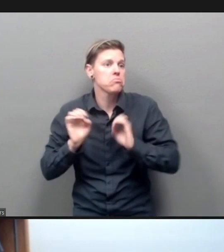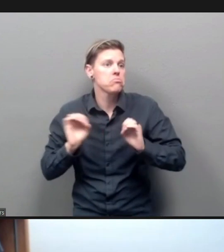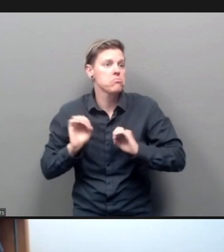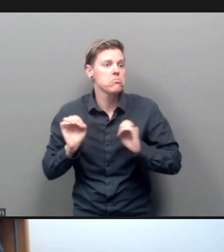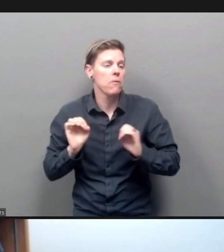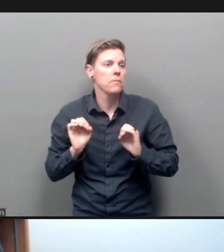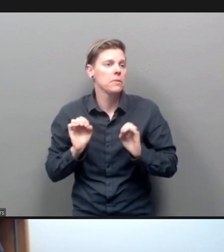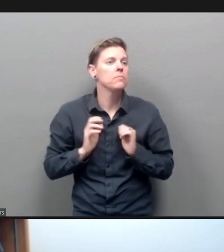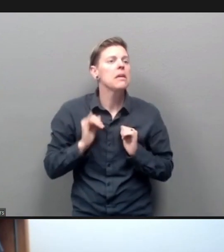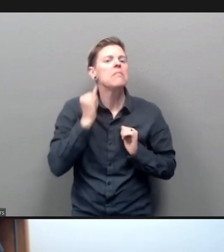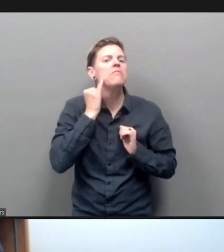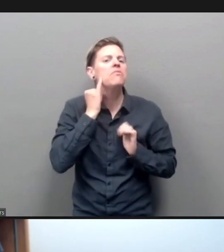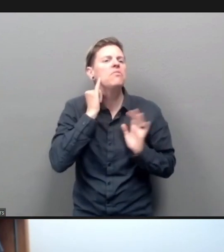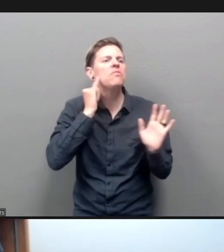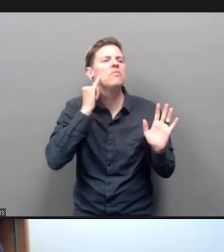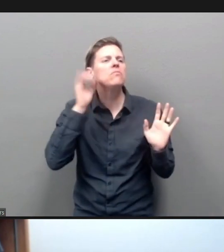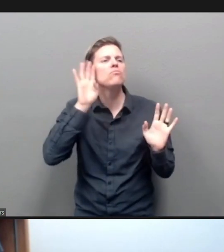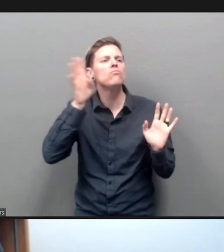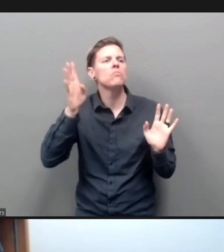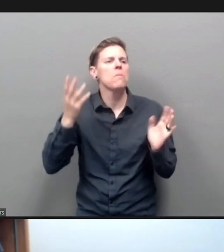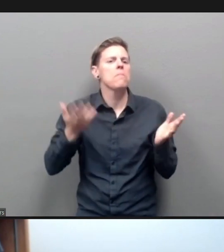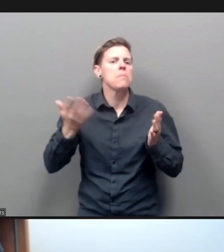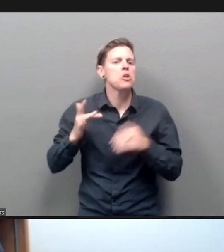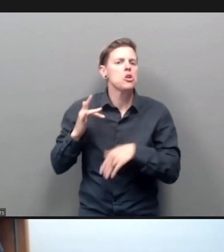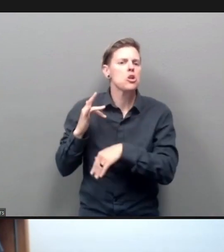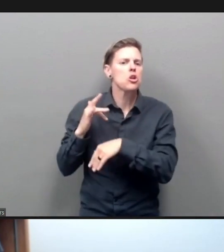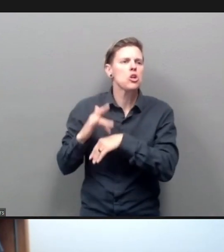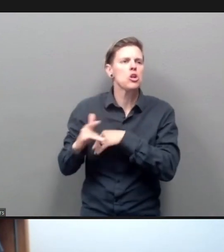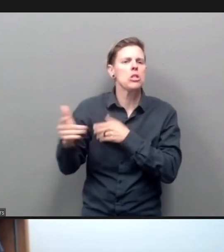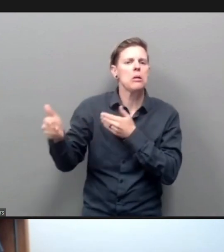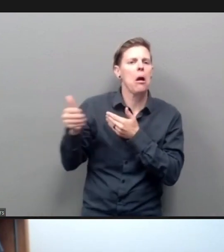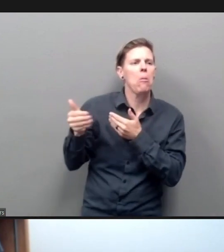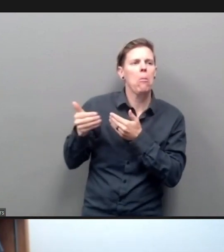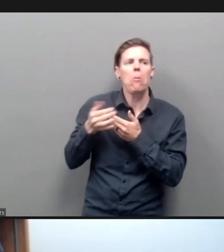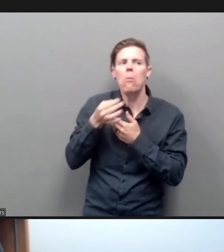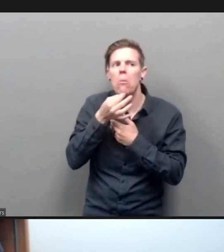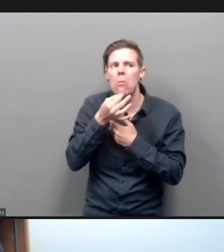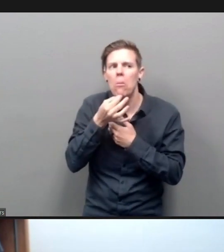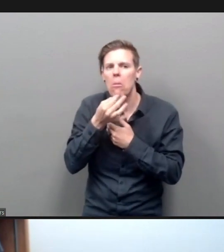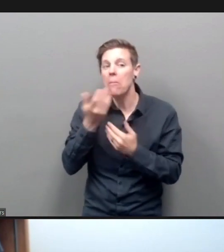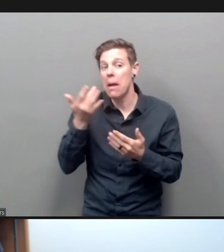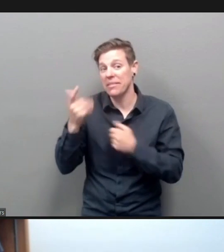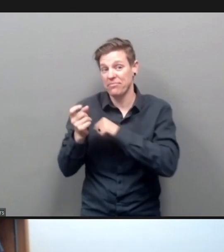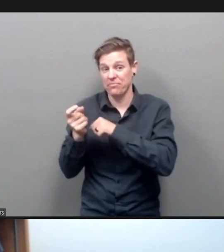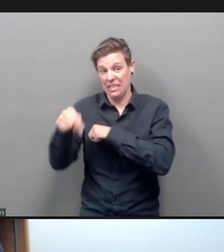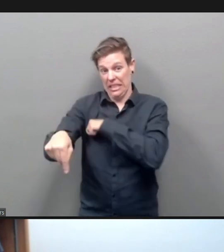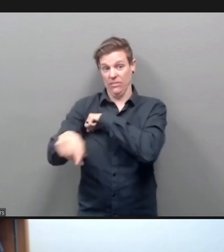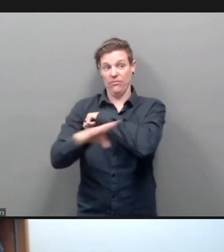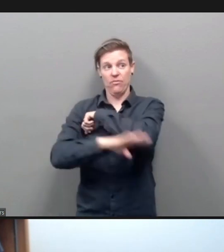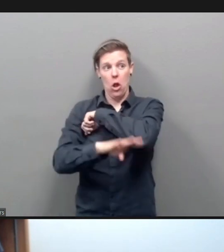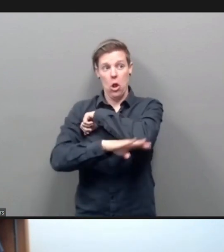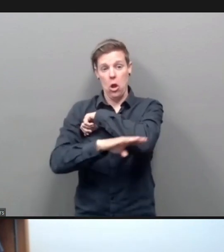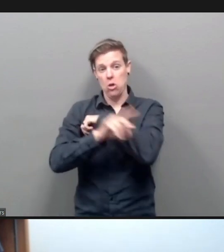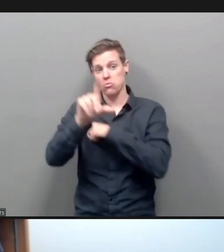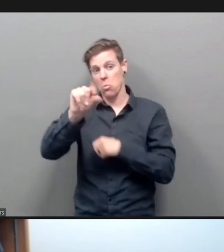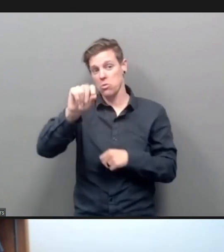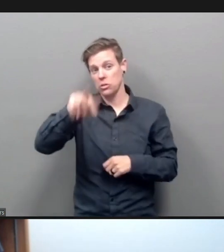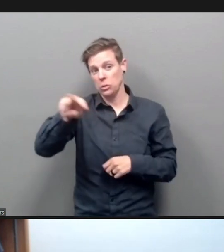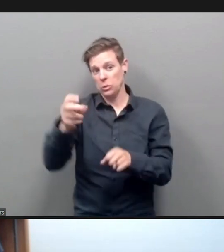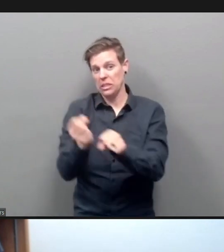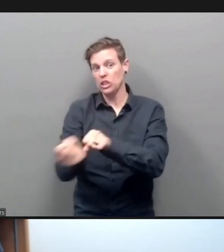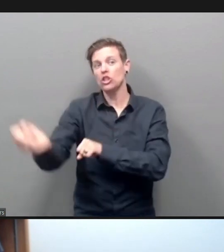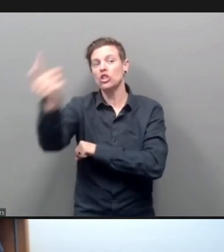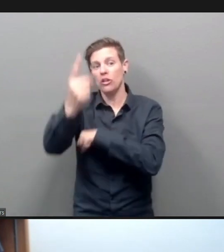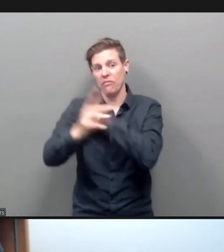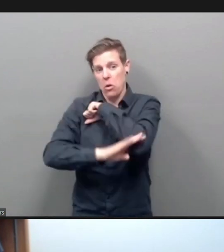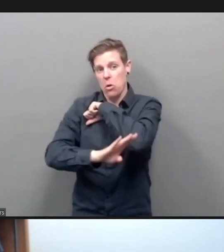earliest that's likely to be addressed is the fall of 2022. And so we're going to have to